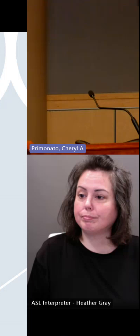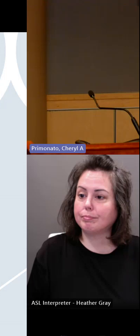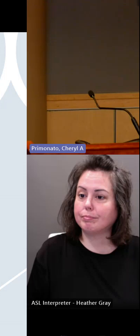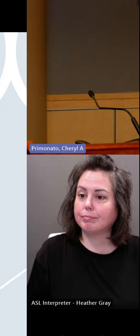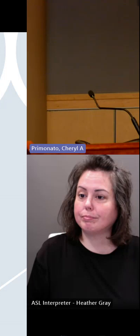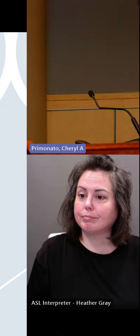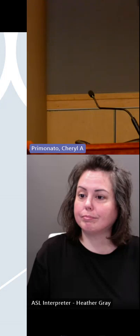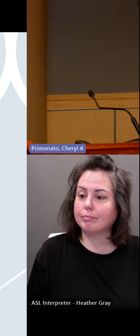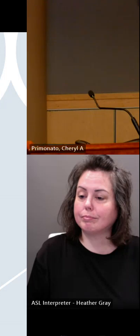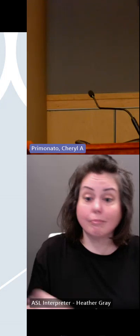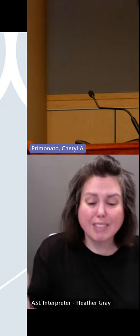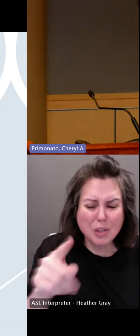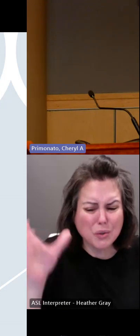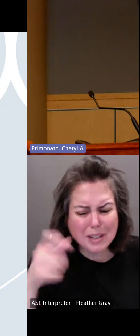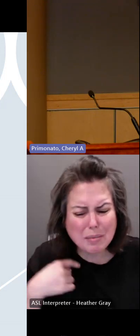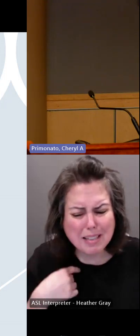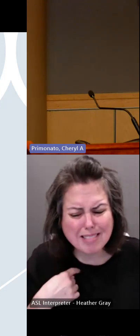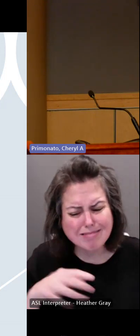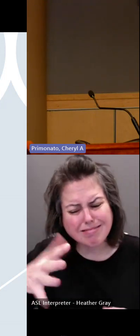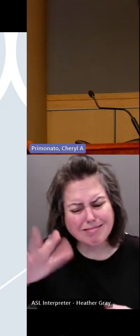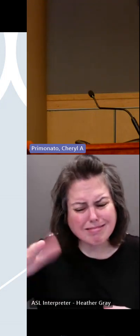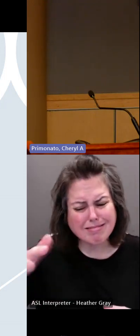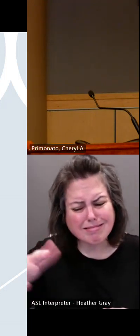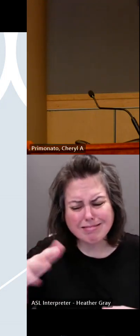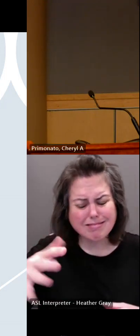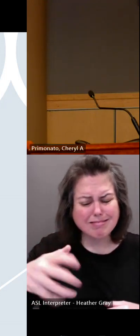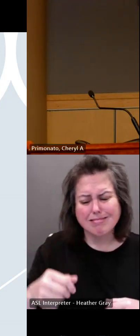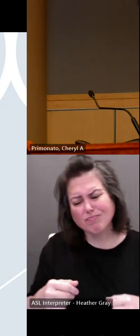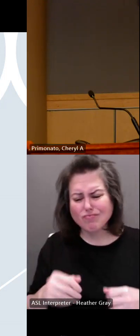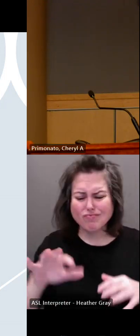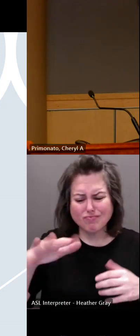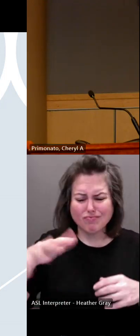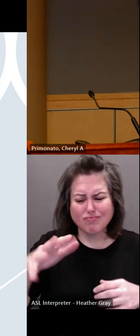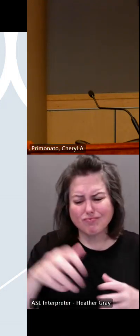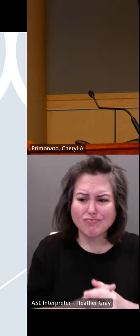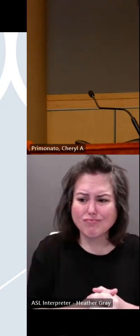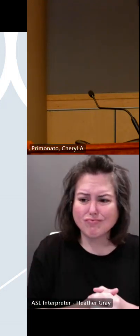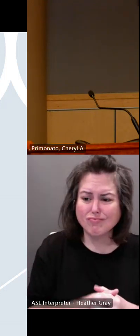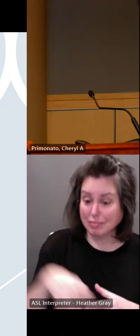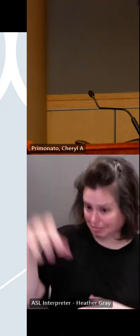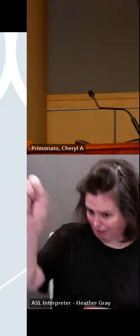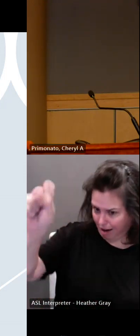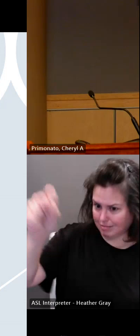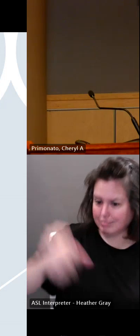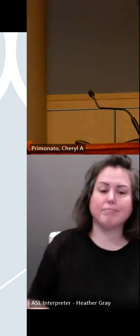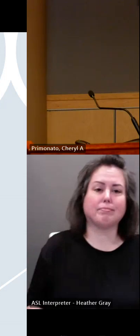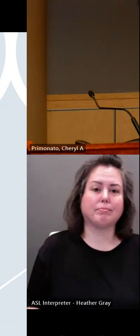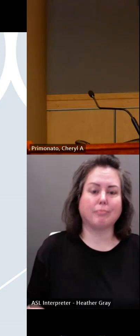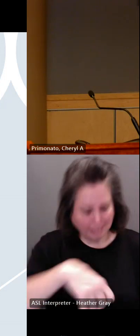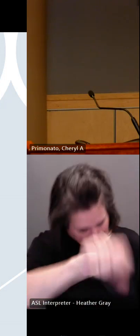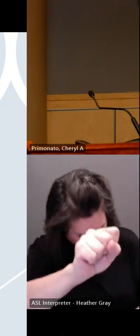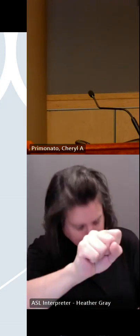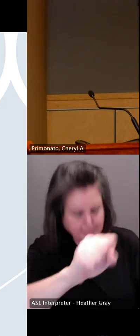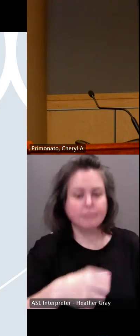Can you guys hear me in the virtual world? Aye. Yes,